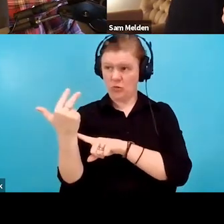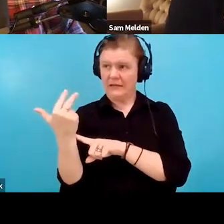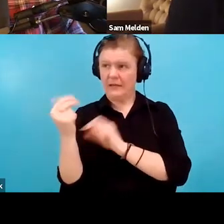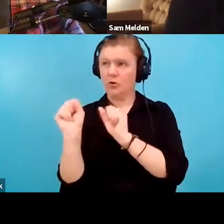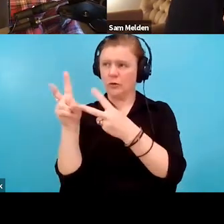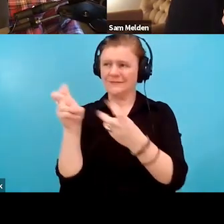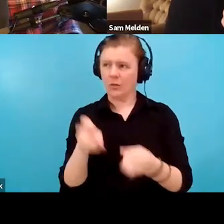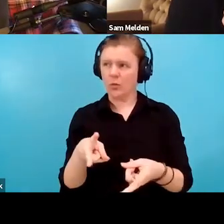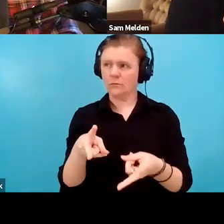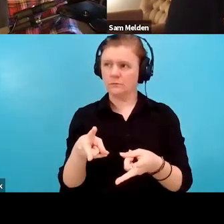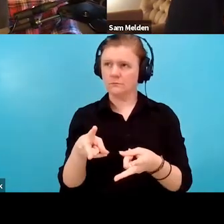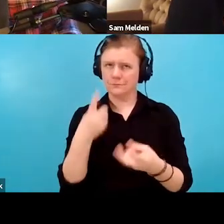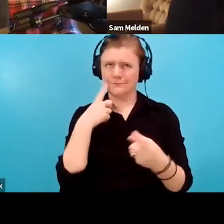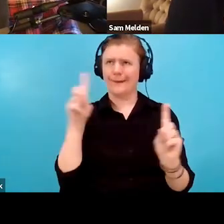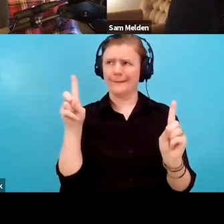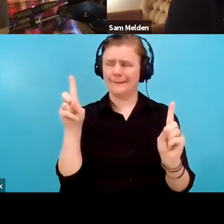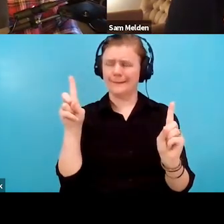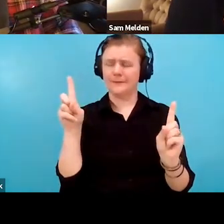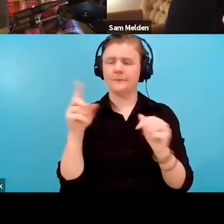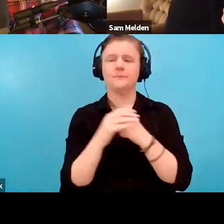because frankly, that works too.